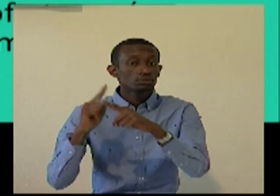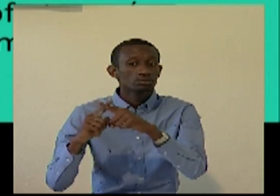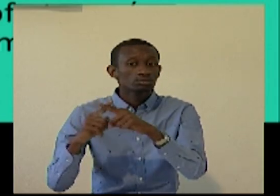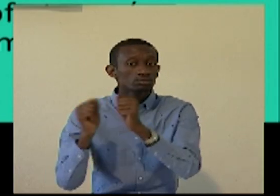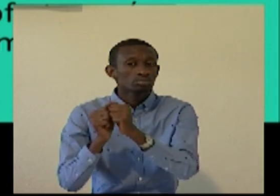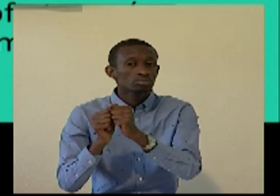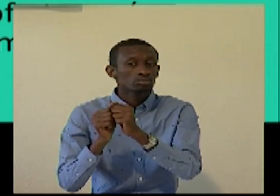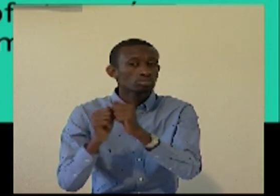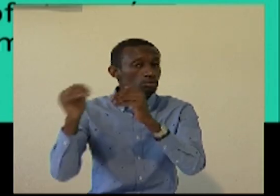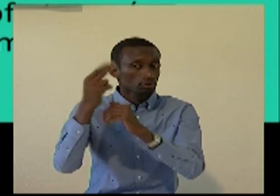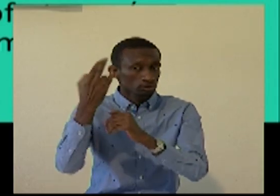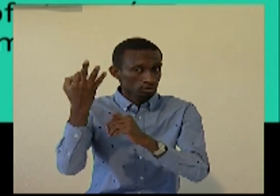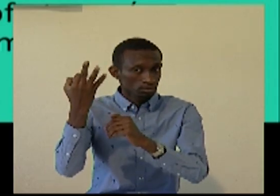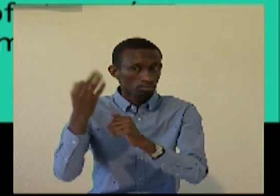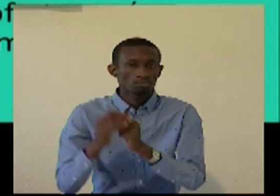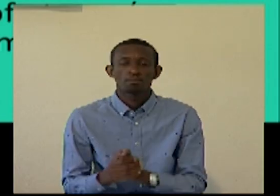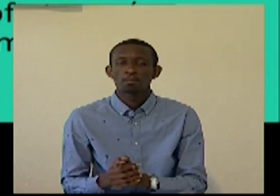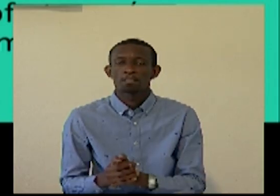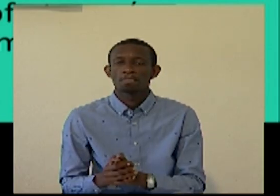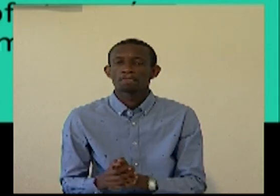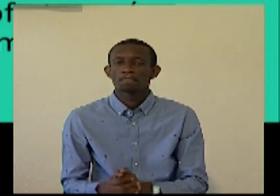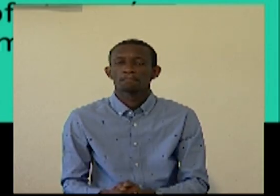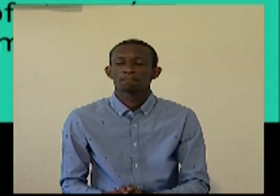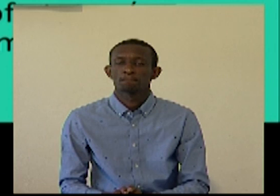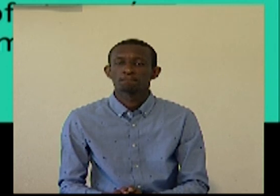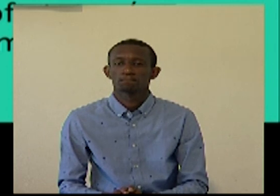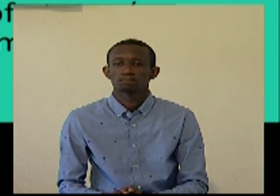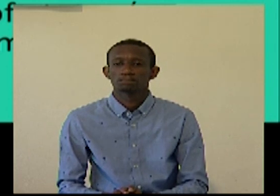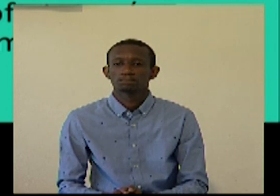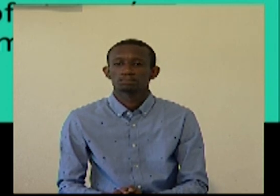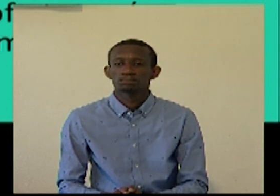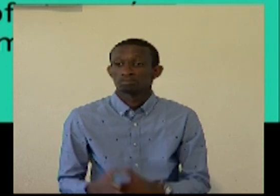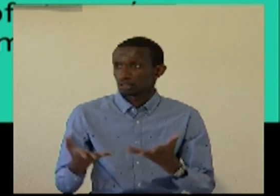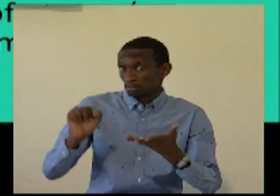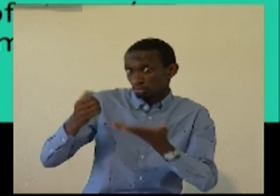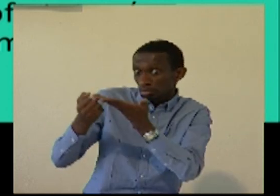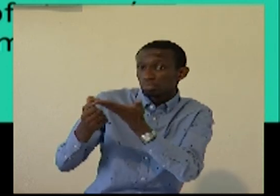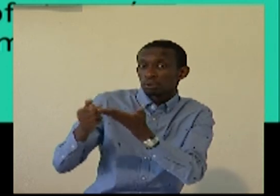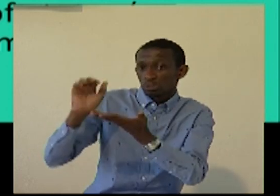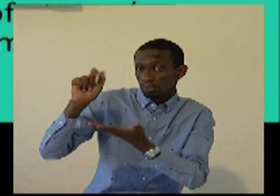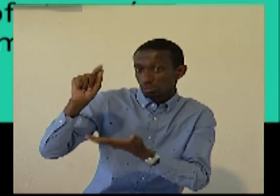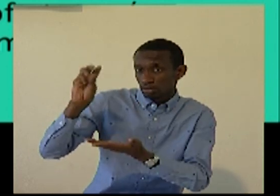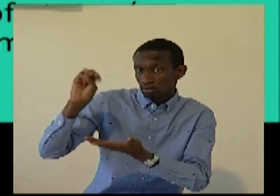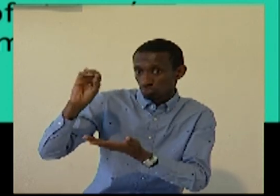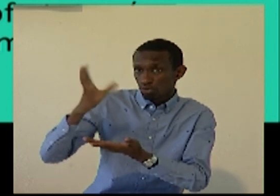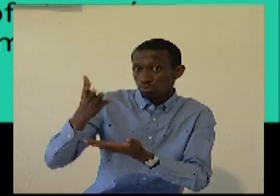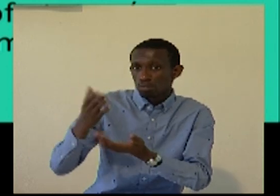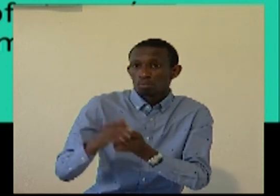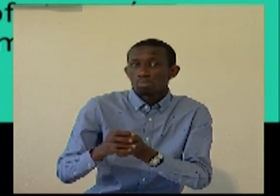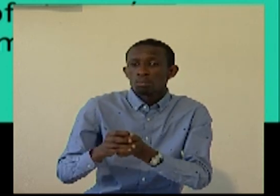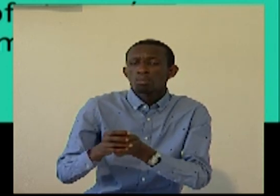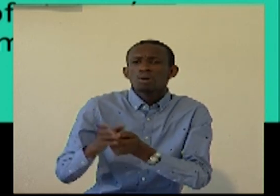6.022 times 10 power 23 particles, which may be atoms, ions, or molecules of a substance, is